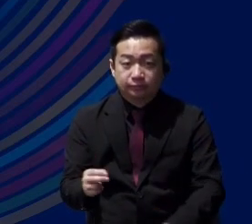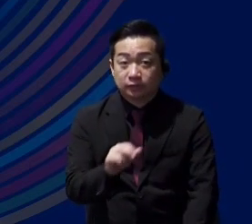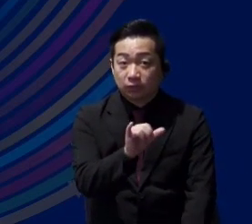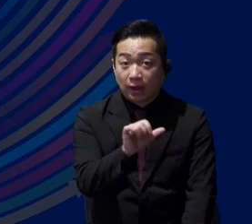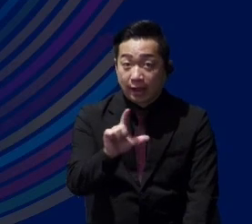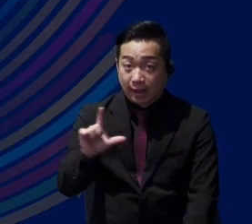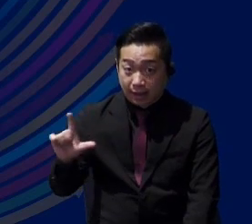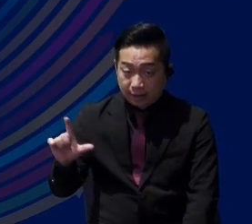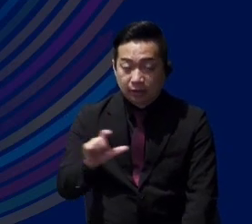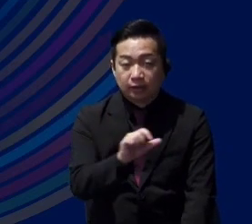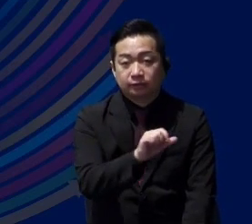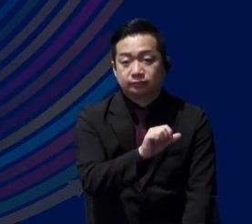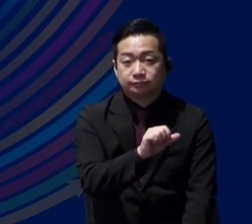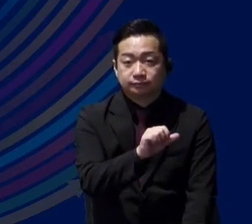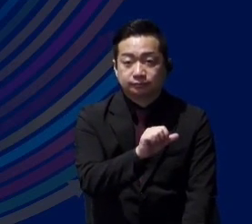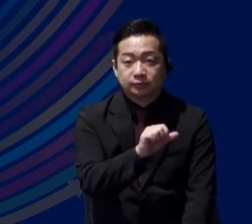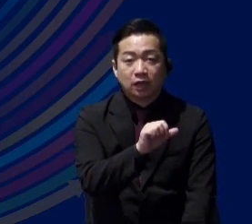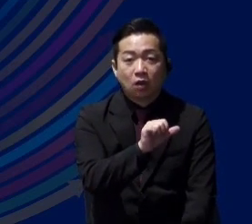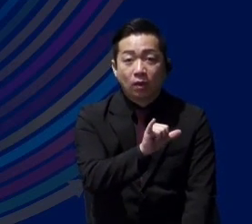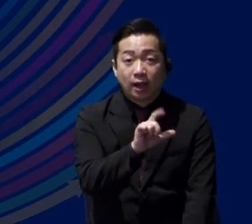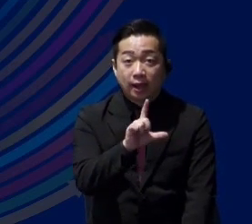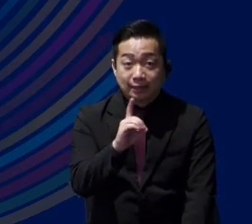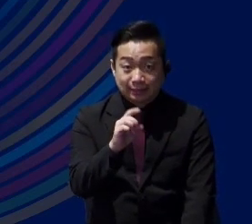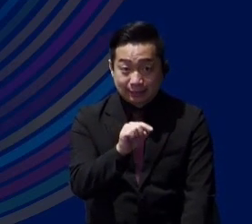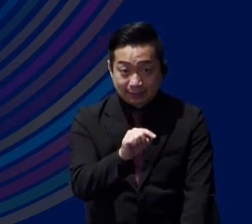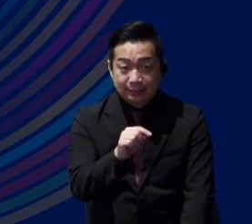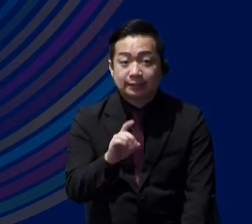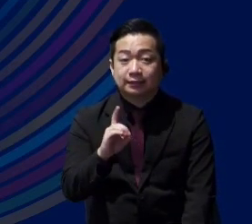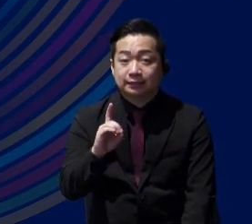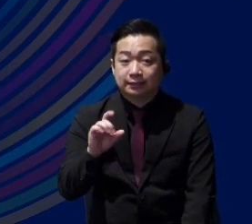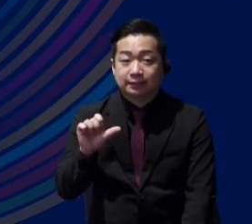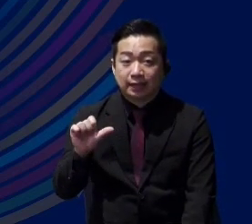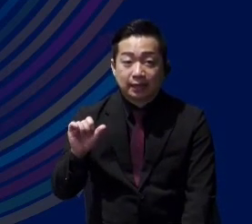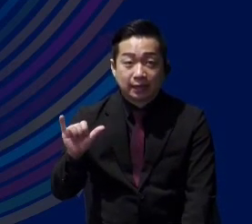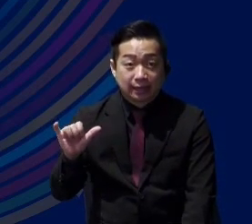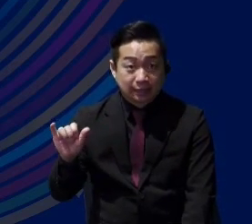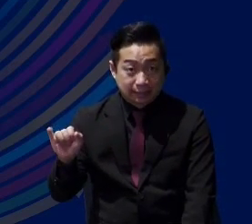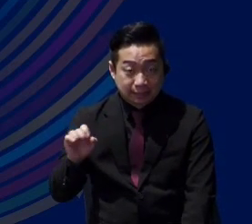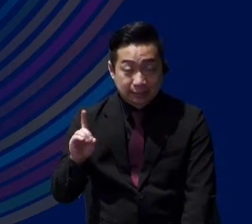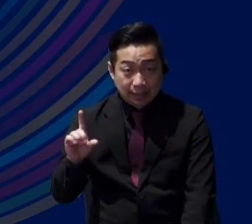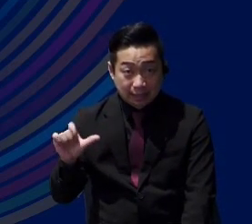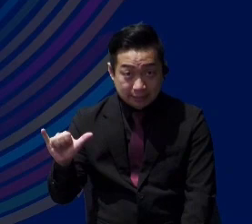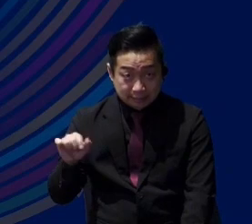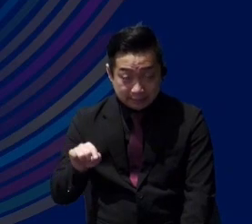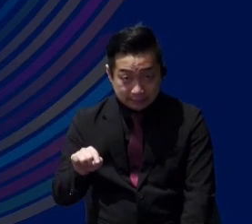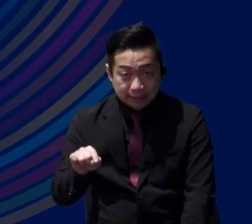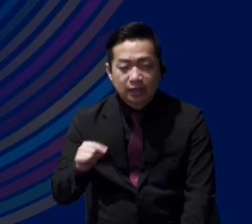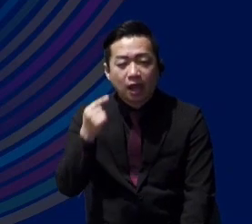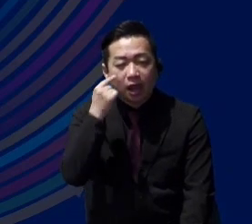how many percent of the each DALY